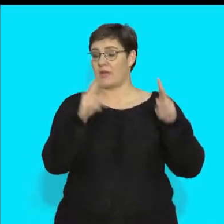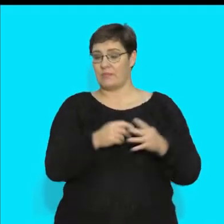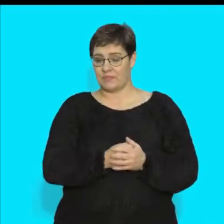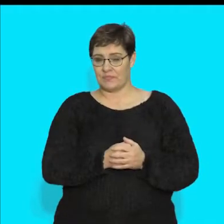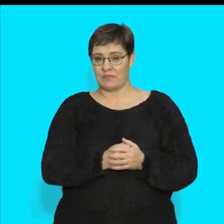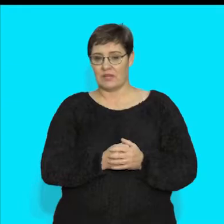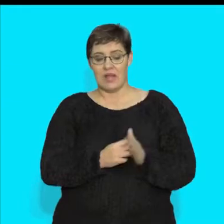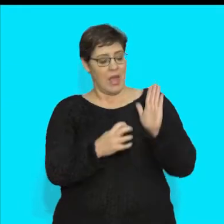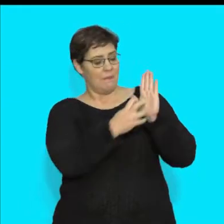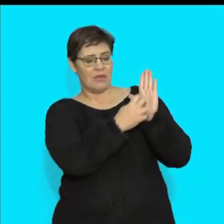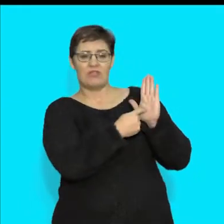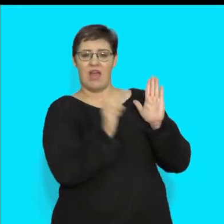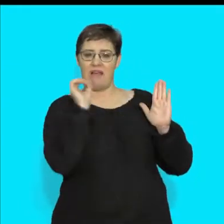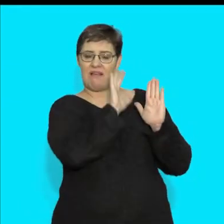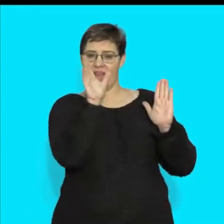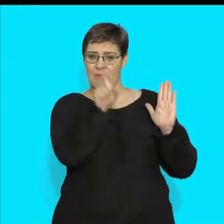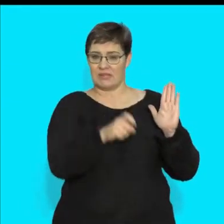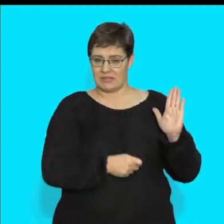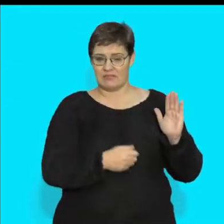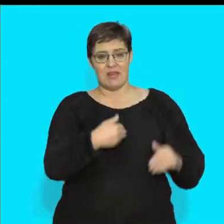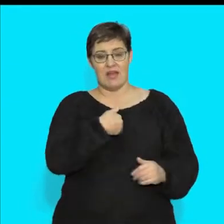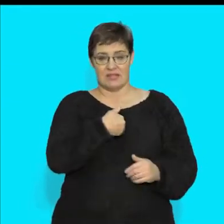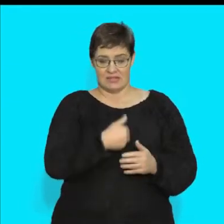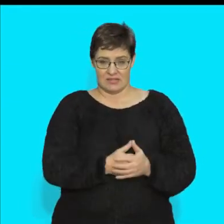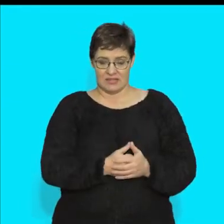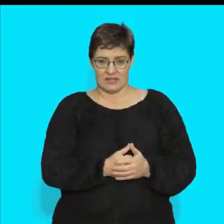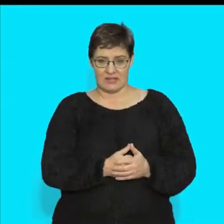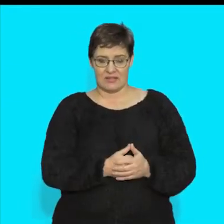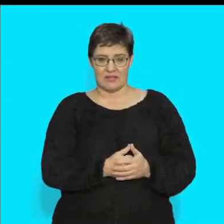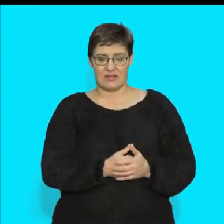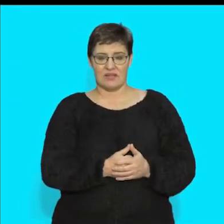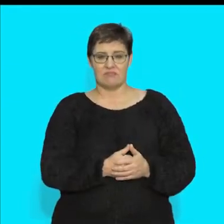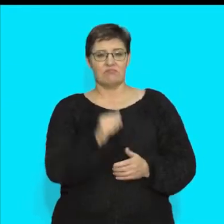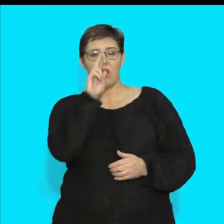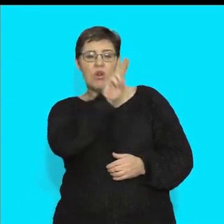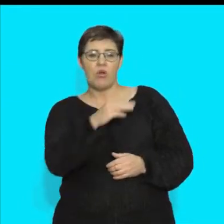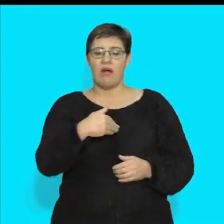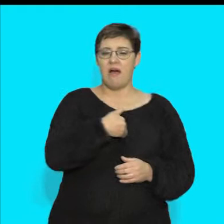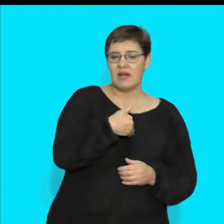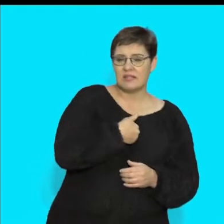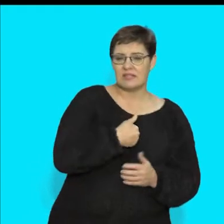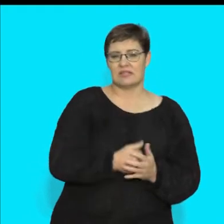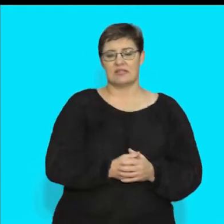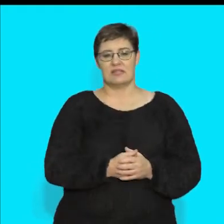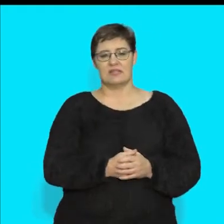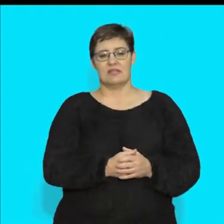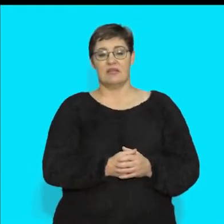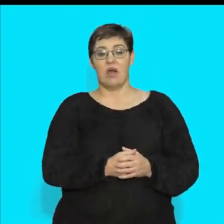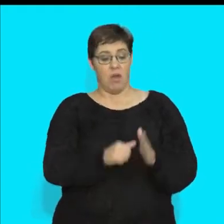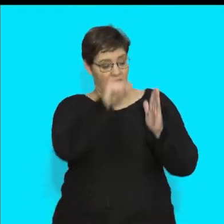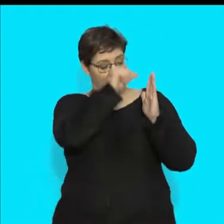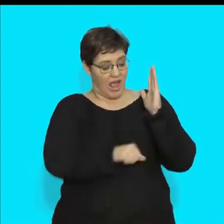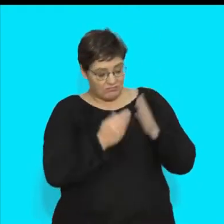Okay, so a picture that we should be familiar with, the heart, right? We have looked at the heart. We